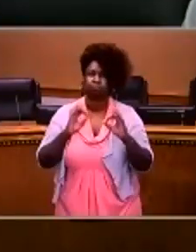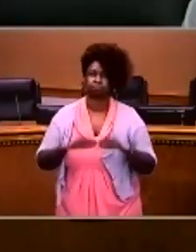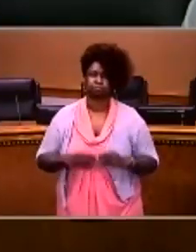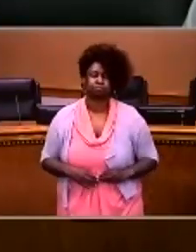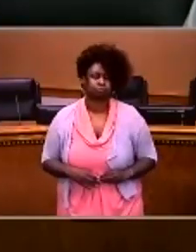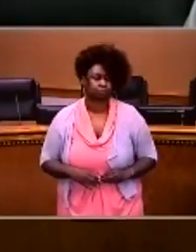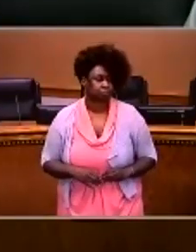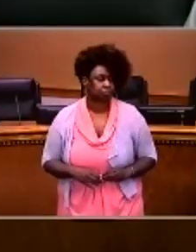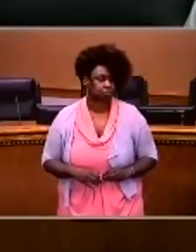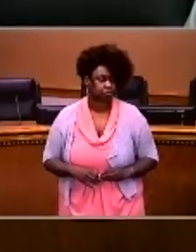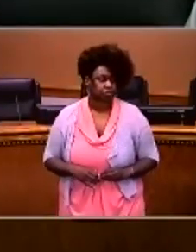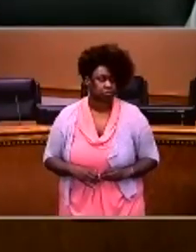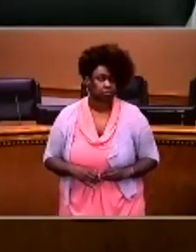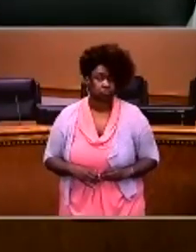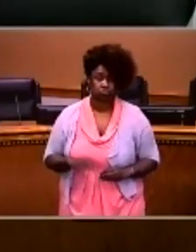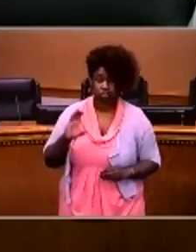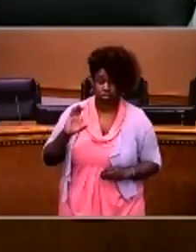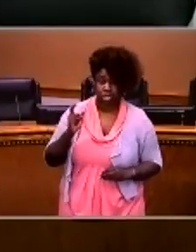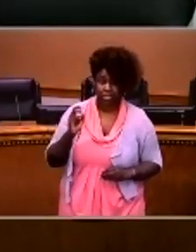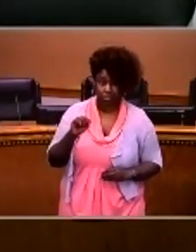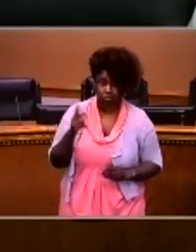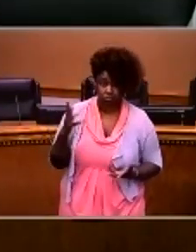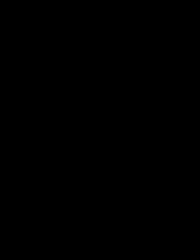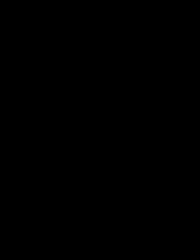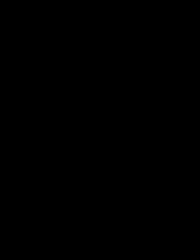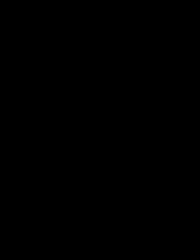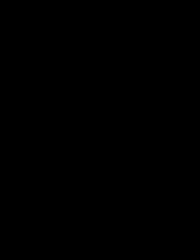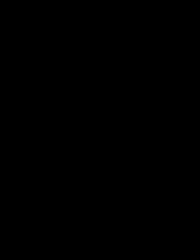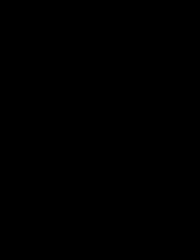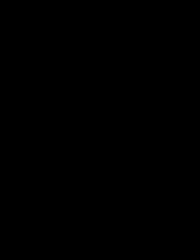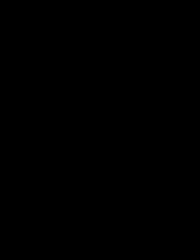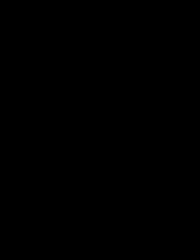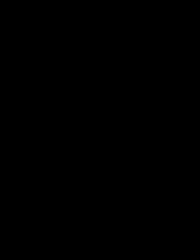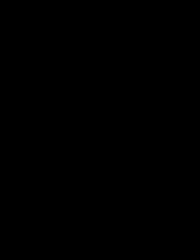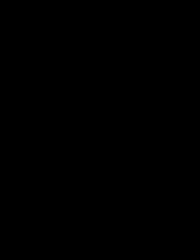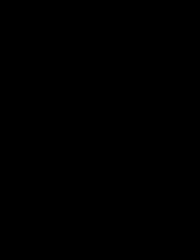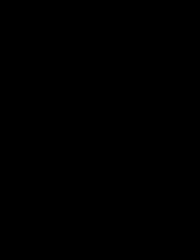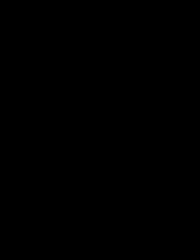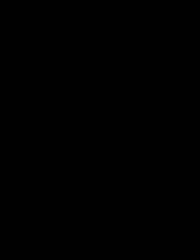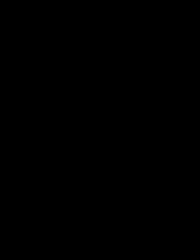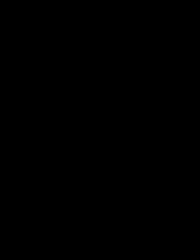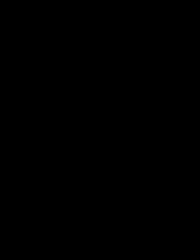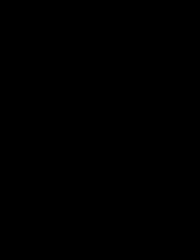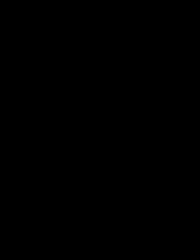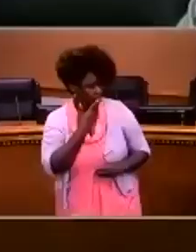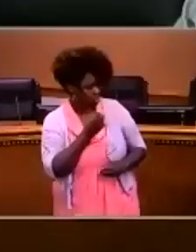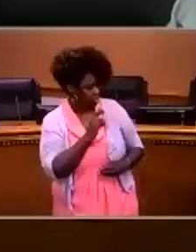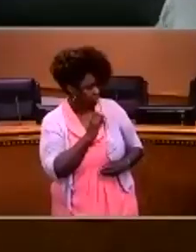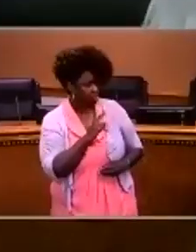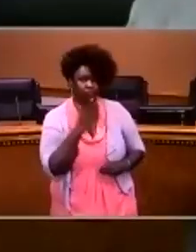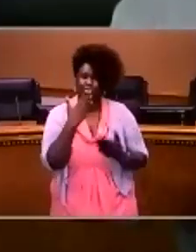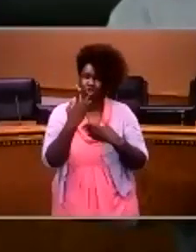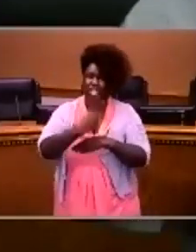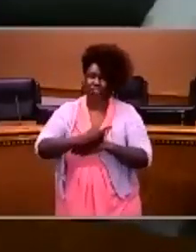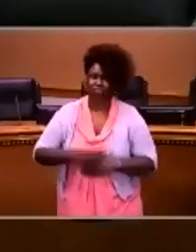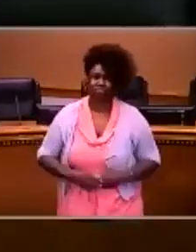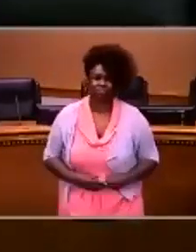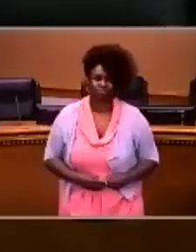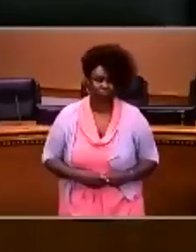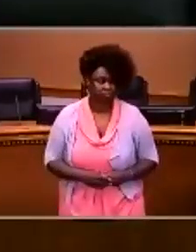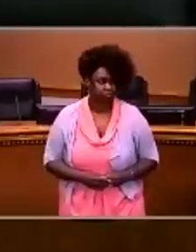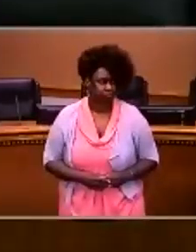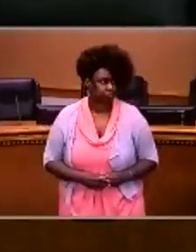Clayton, was that all of your questions? Yes, it is. Thank you. Thank All you, right. Dr. Silvernail. Thank you. Have a good day.